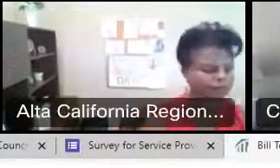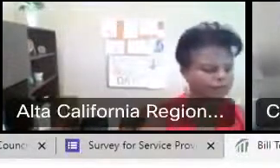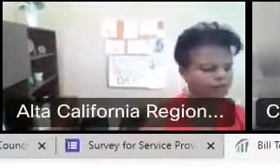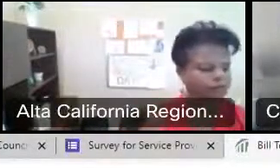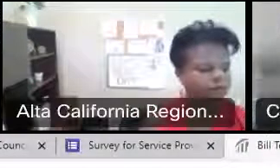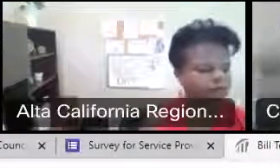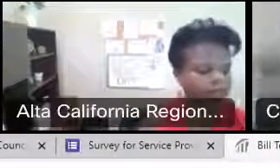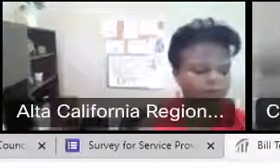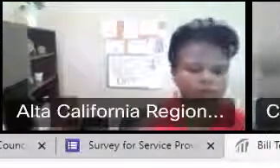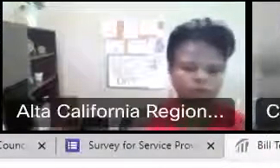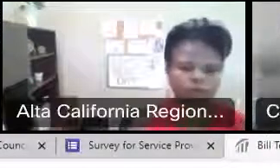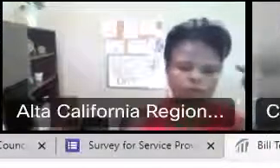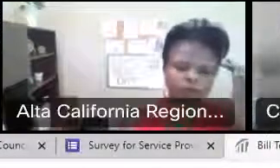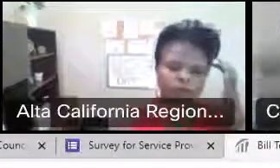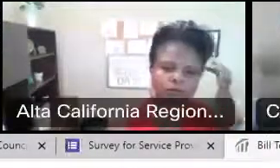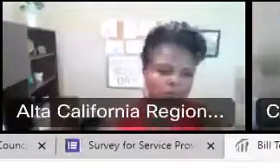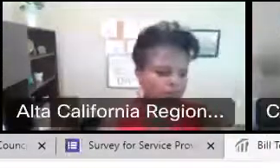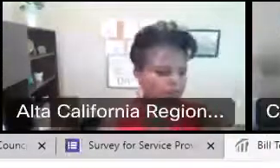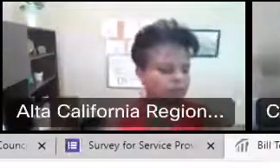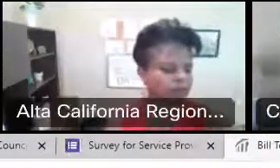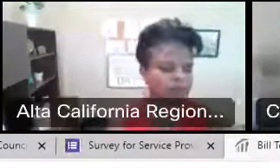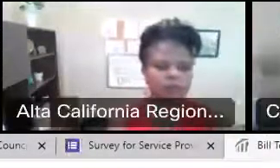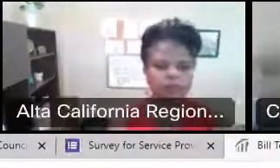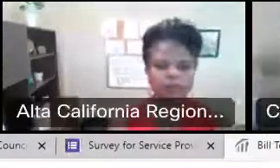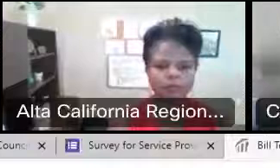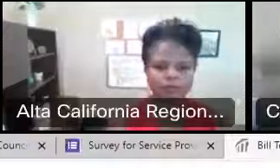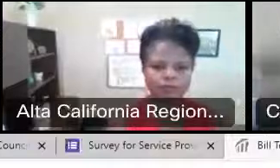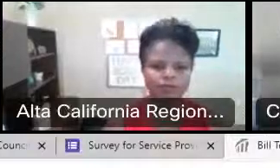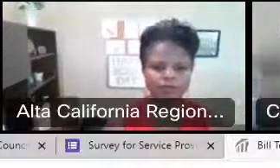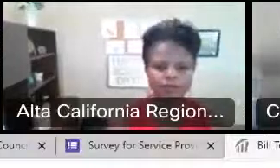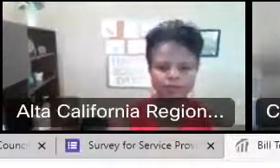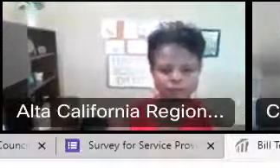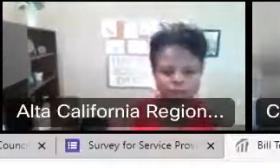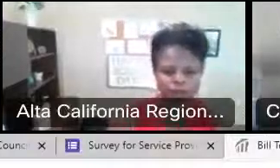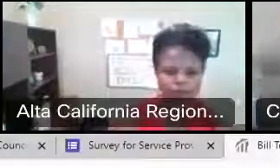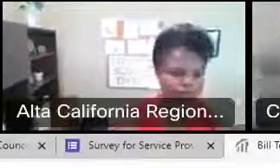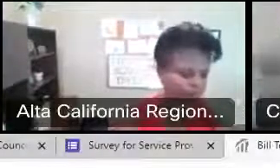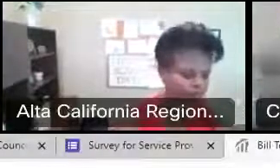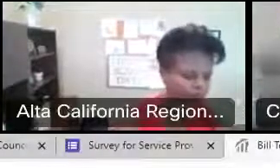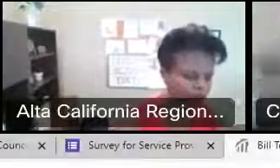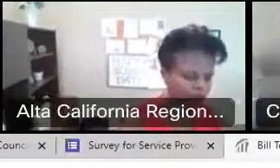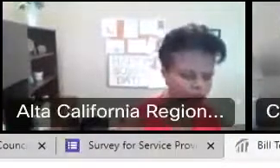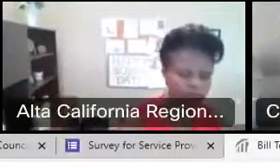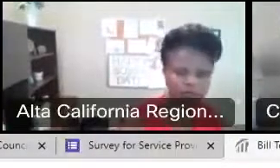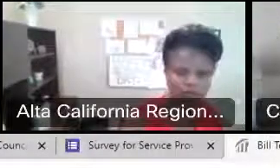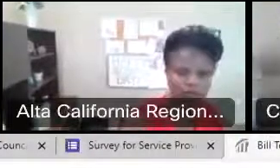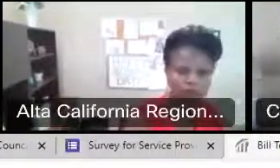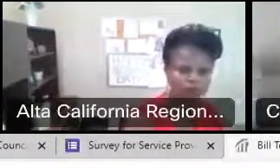Yes, because this is the Welfare Institutions Code. So it shows you the actual change in the law related to it,